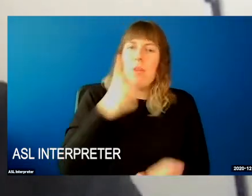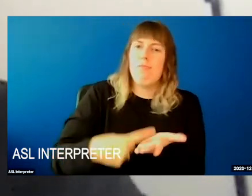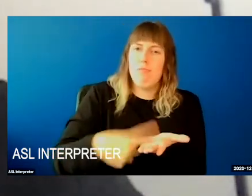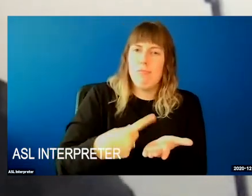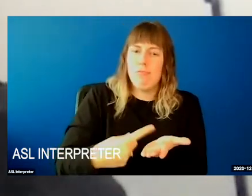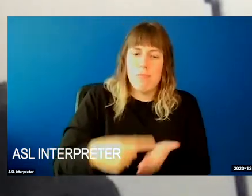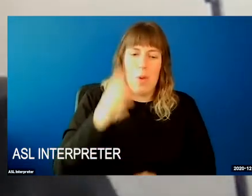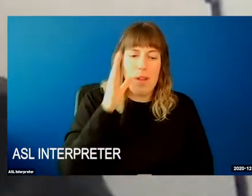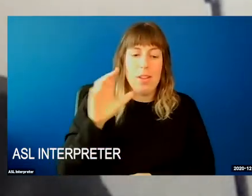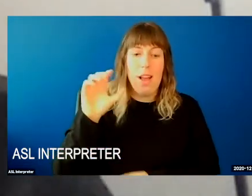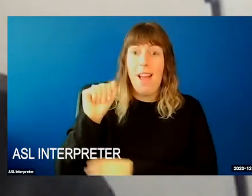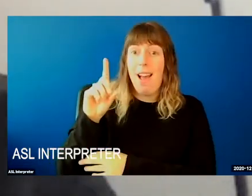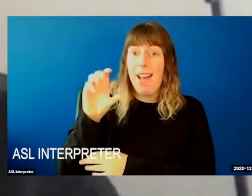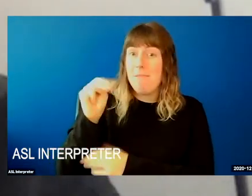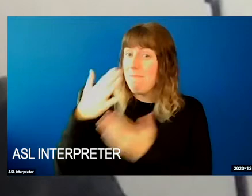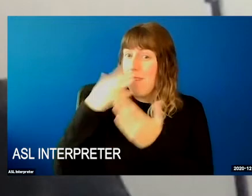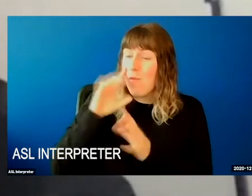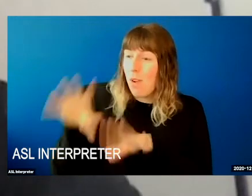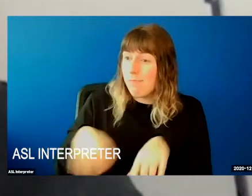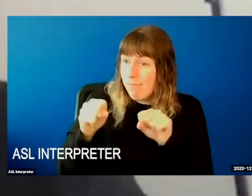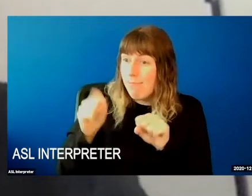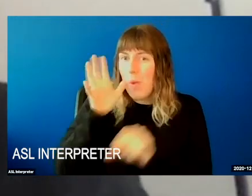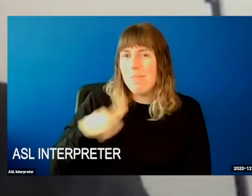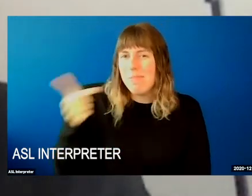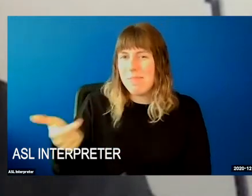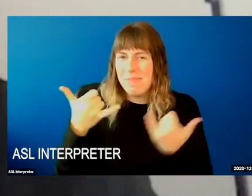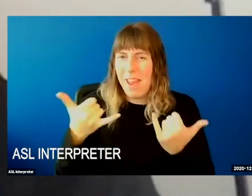So Adam, thank you for being here, and I'll turn it over to you.